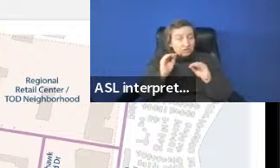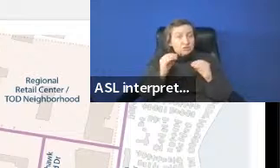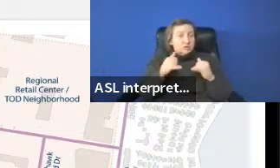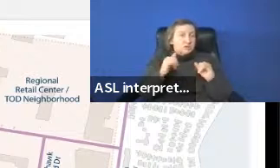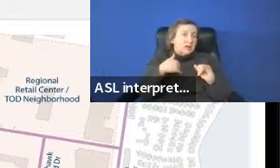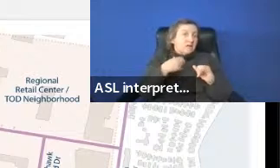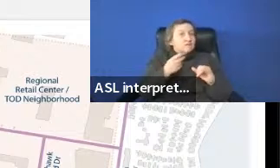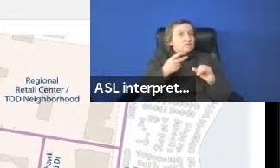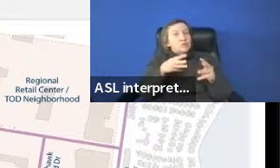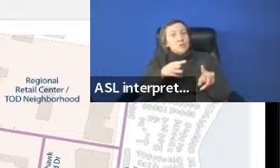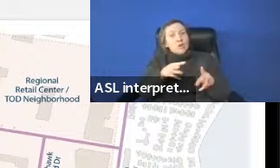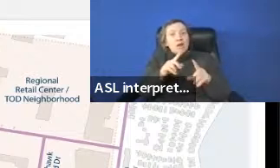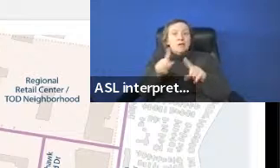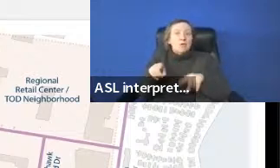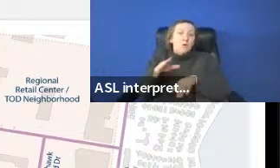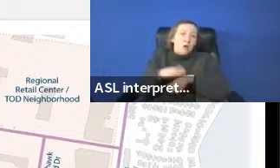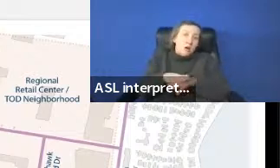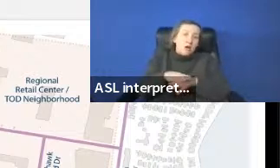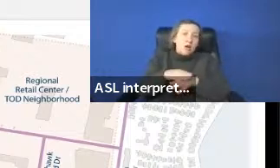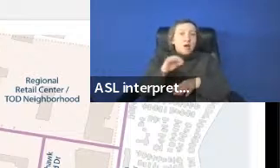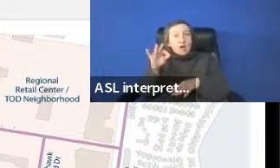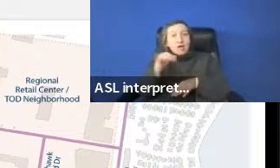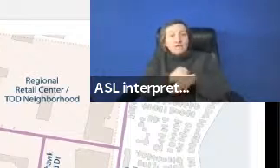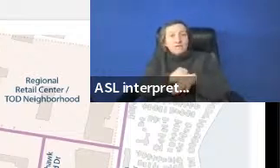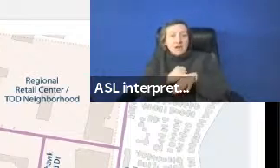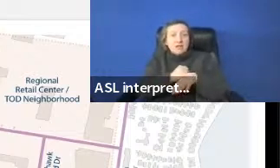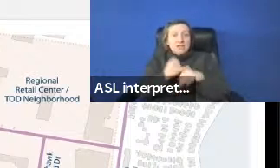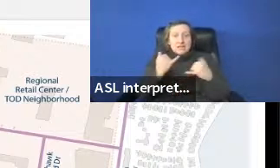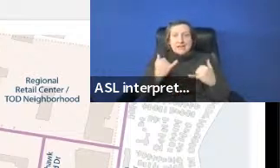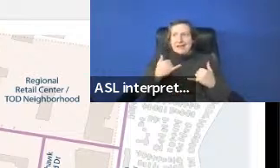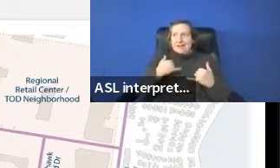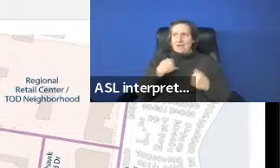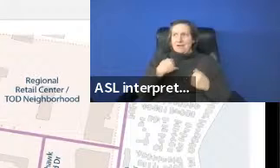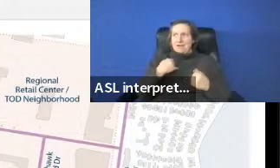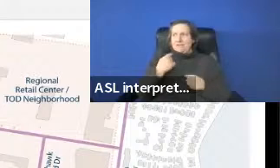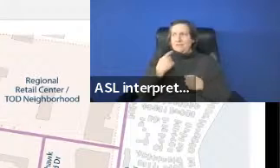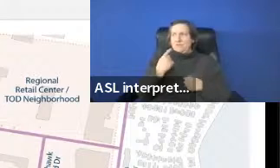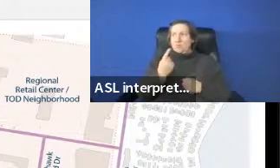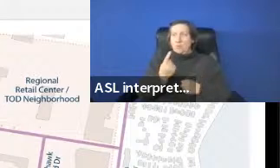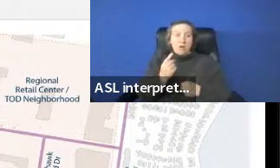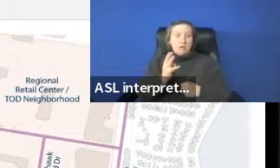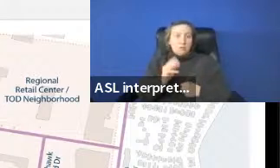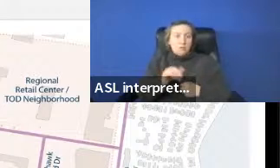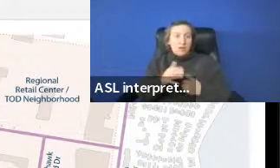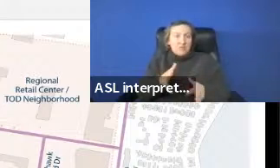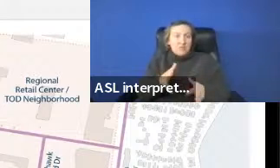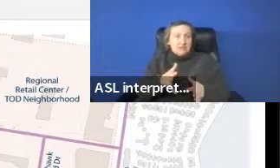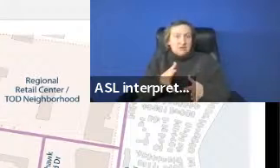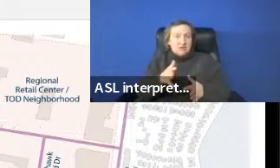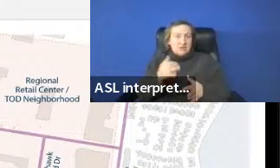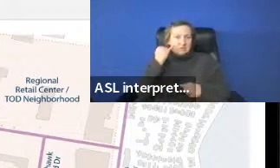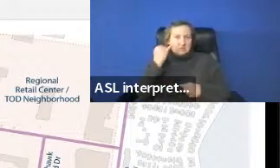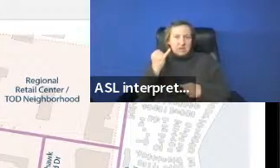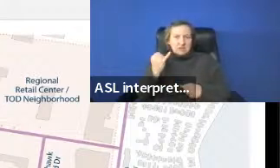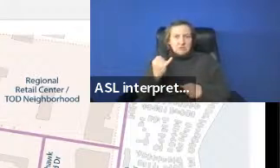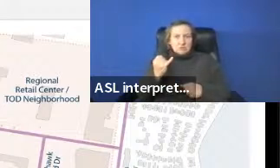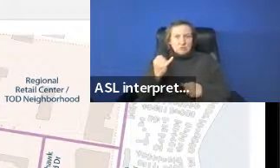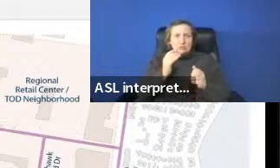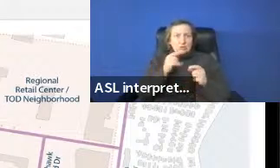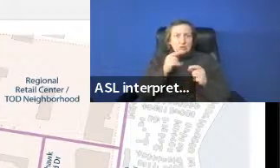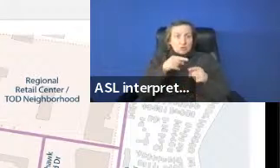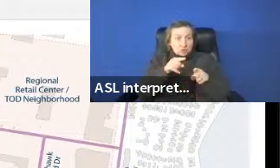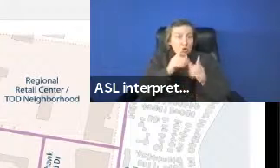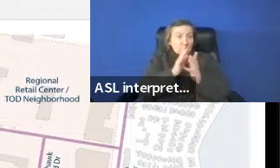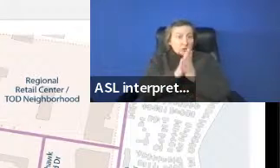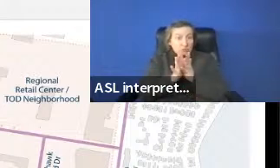ways to get on and off the island, but now you have one way to get off the island. Right. Trying to imagine what that's going to look like in the traffic